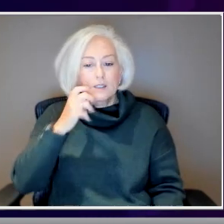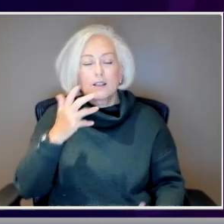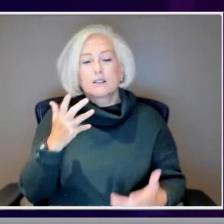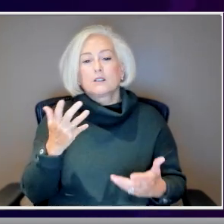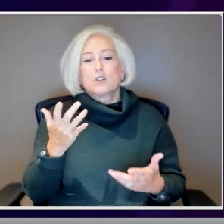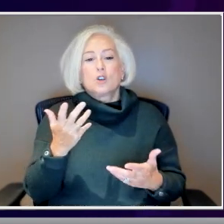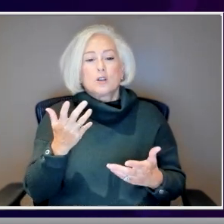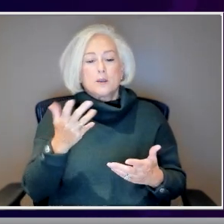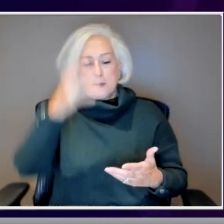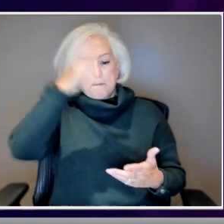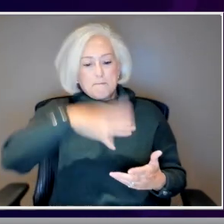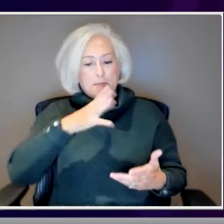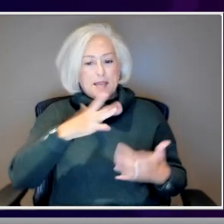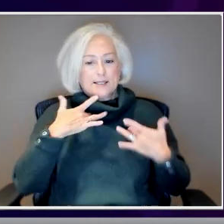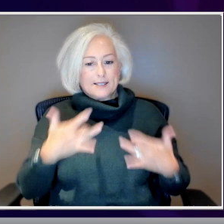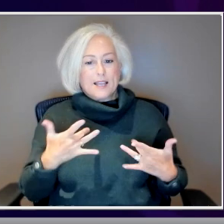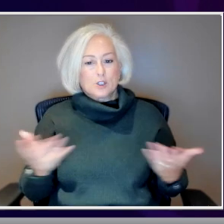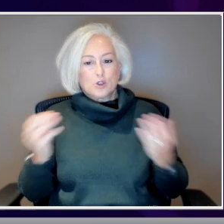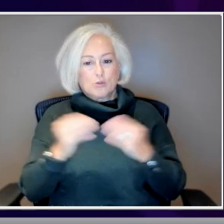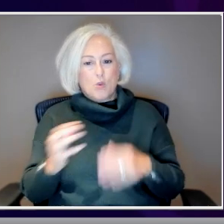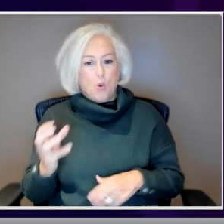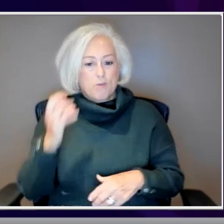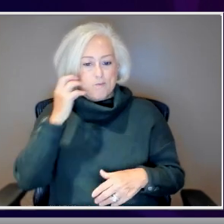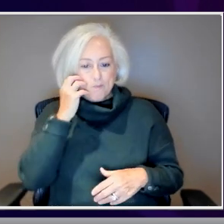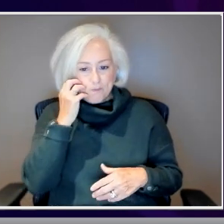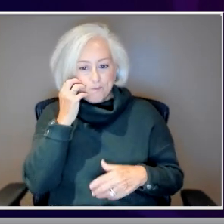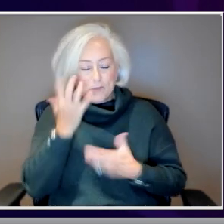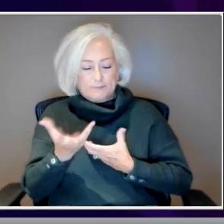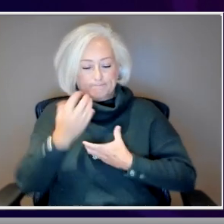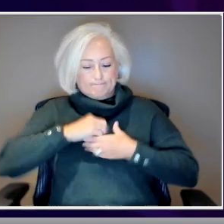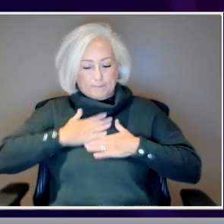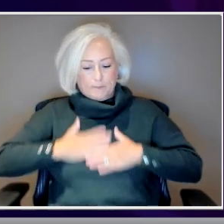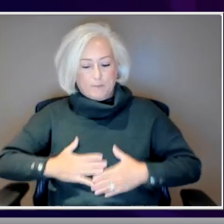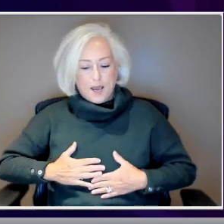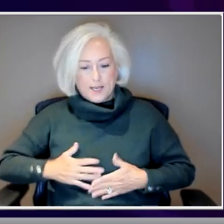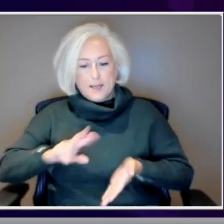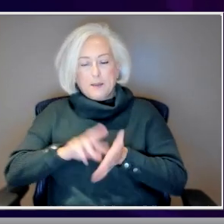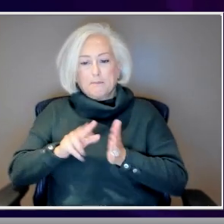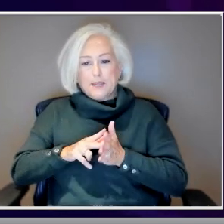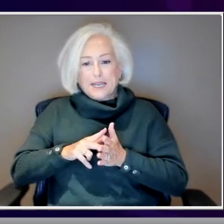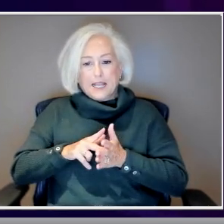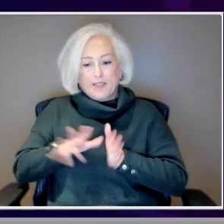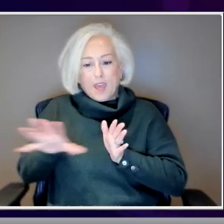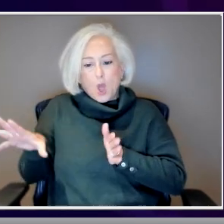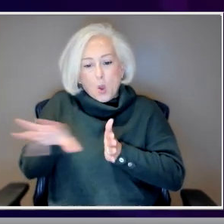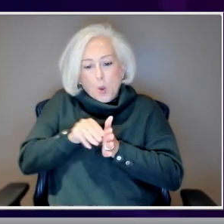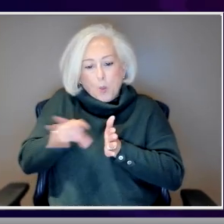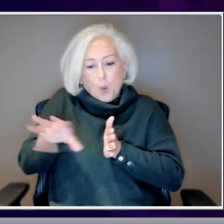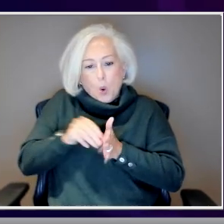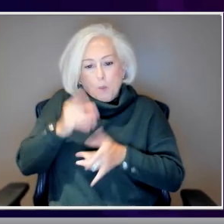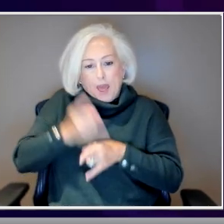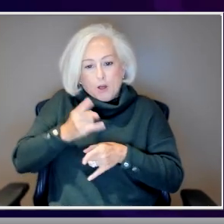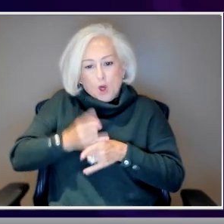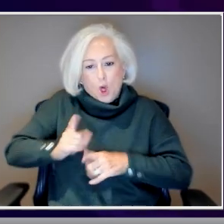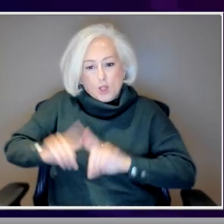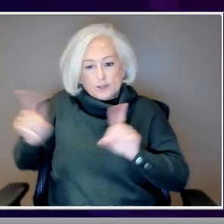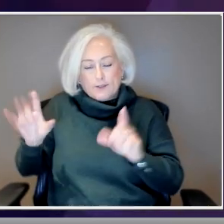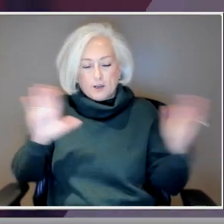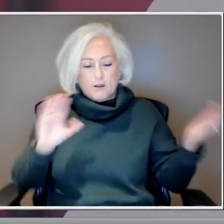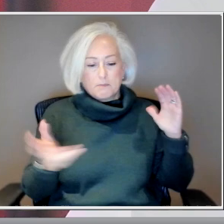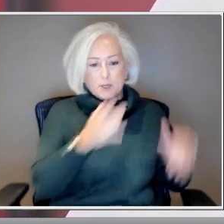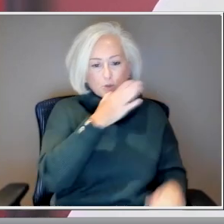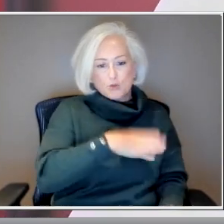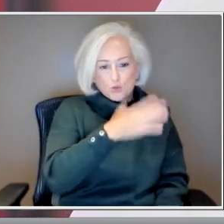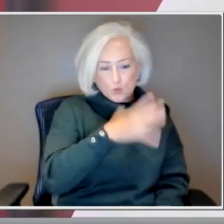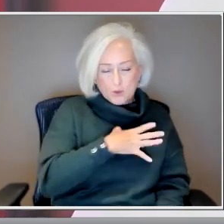fat reserves, that maybe absorption is a little bit different between the two genders, and that's why there is this discrepancy